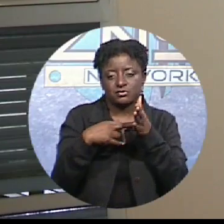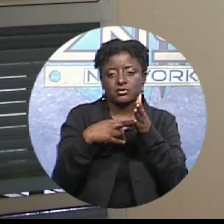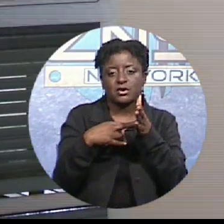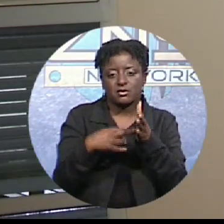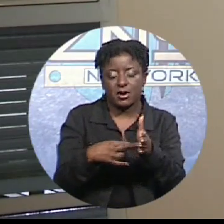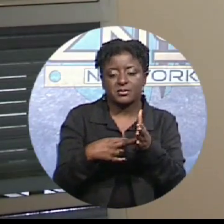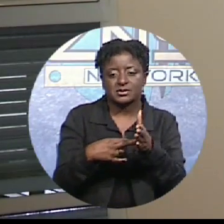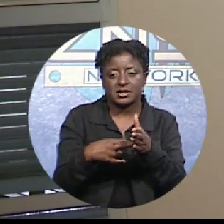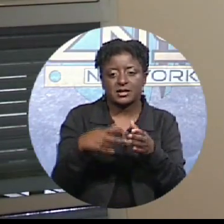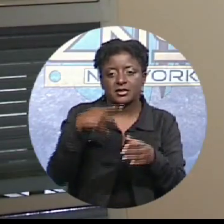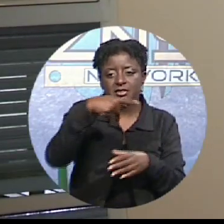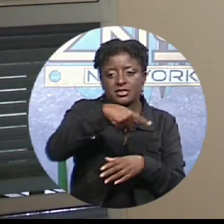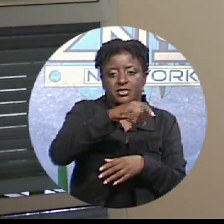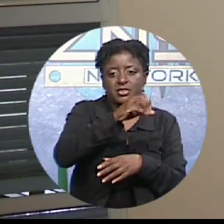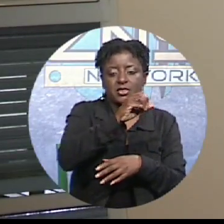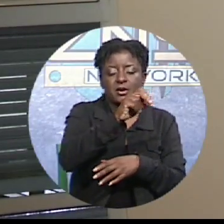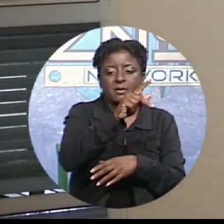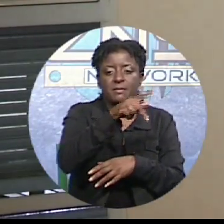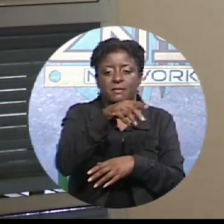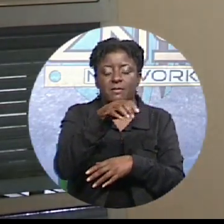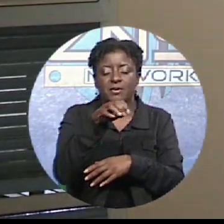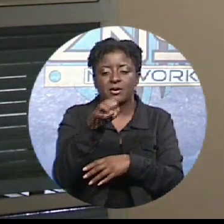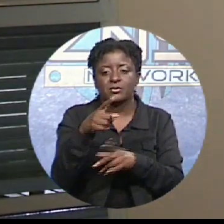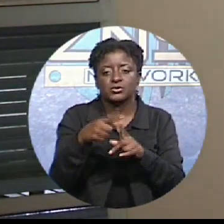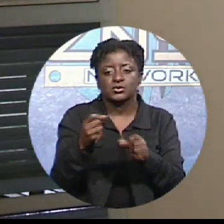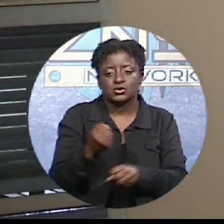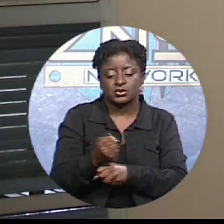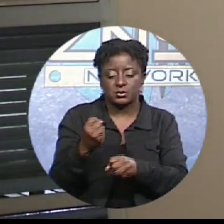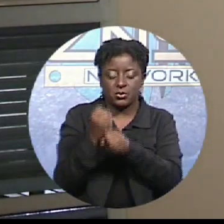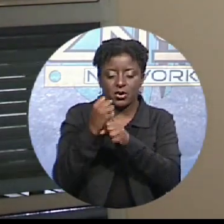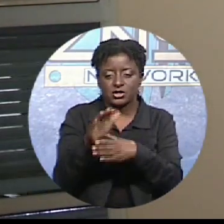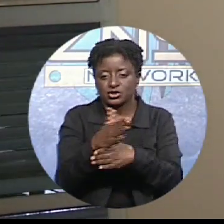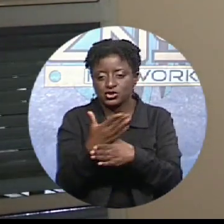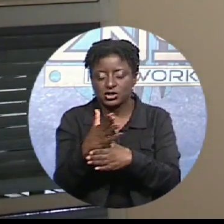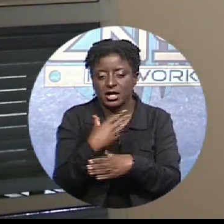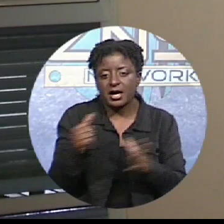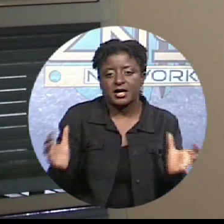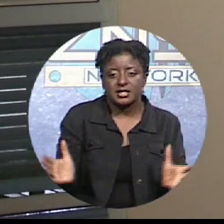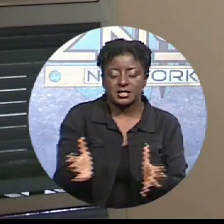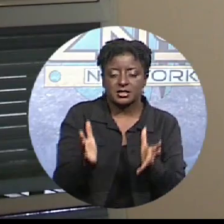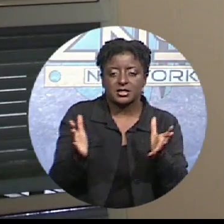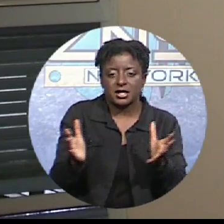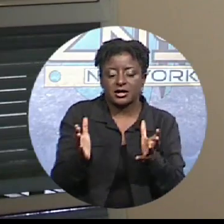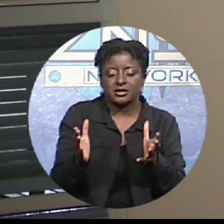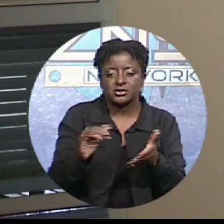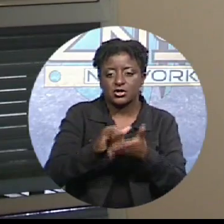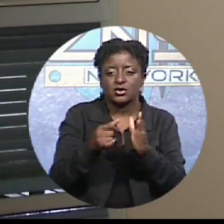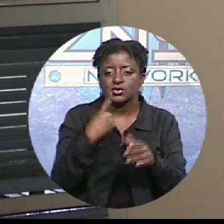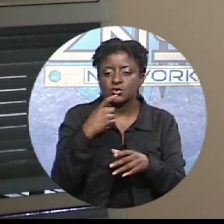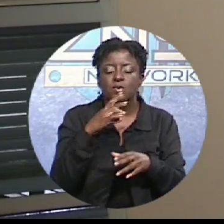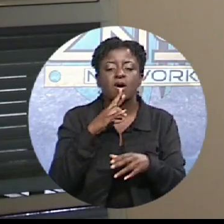to support, to share, to encourage those who are actually actively working